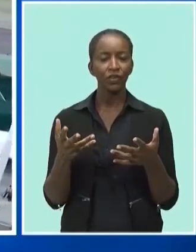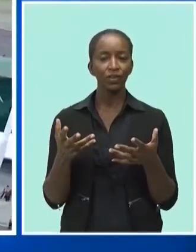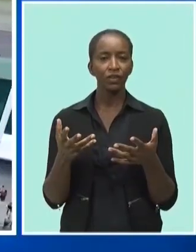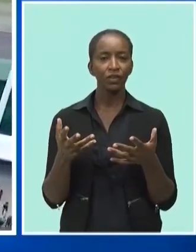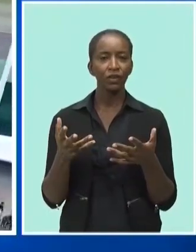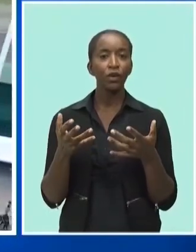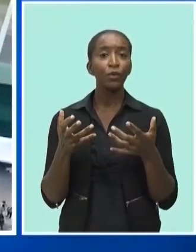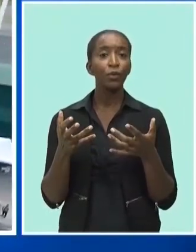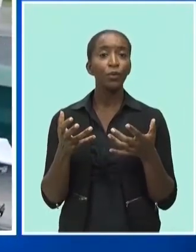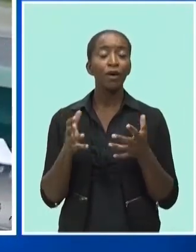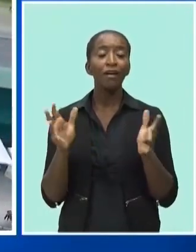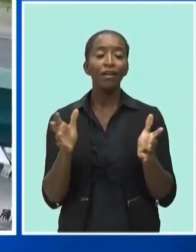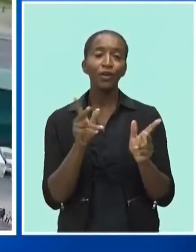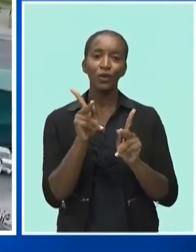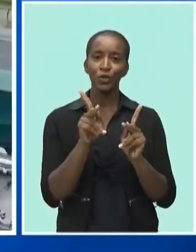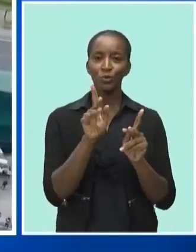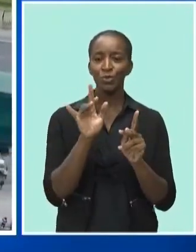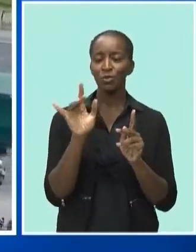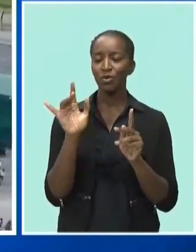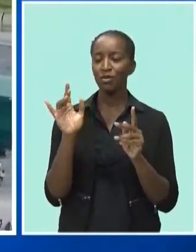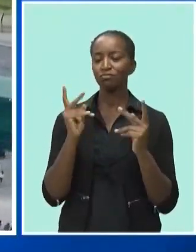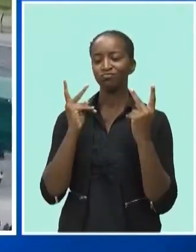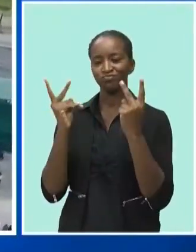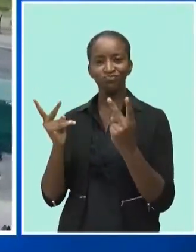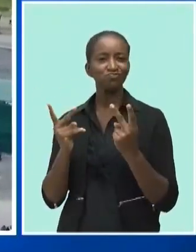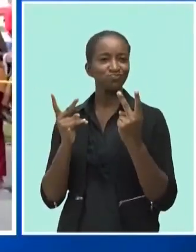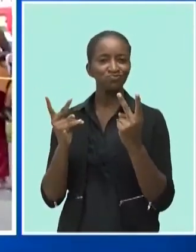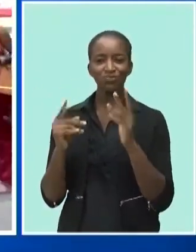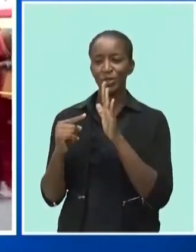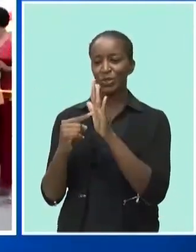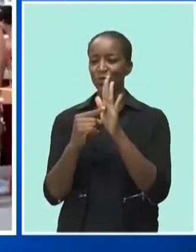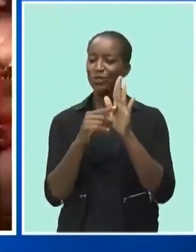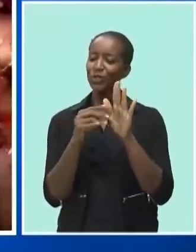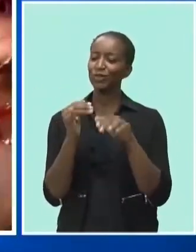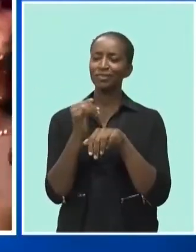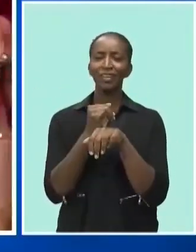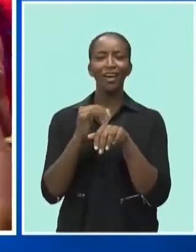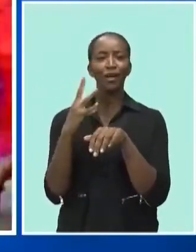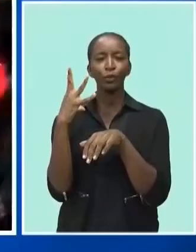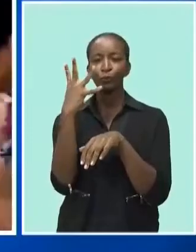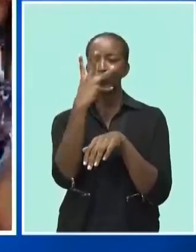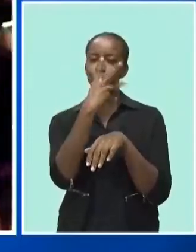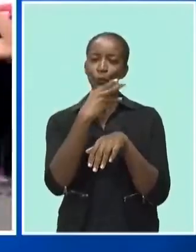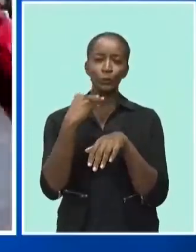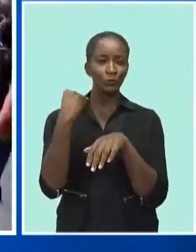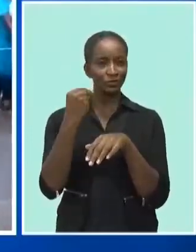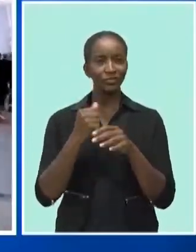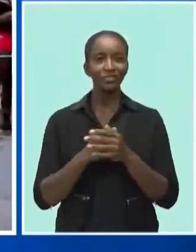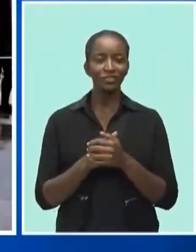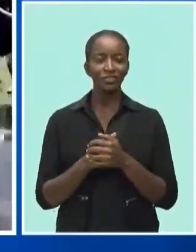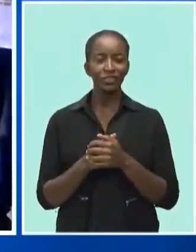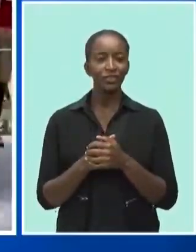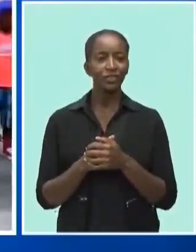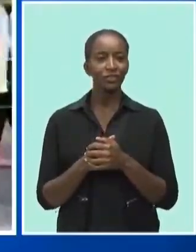Guyana's beauty, uniqueness, and unity. However, he reiterated that the activity is not intended to